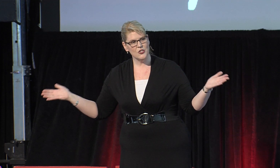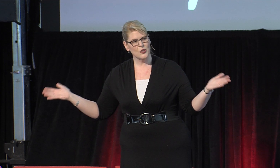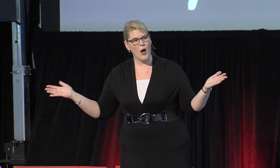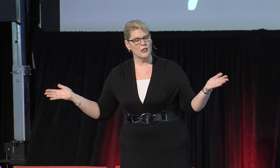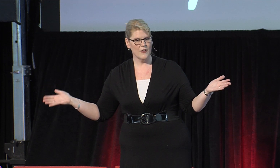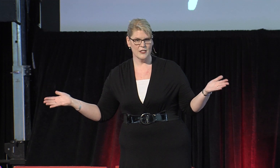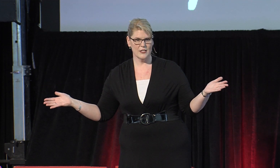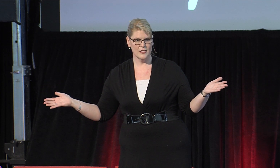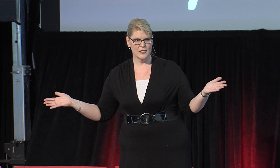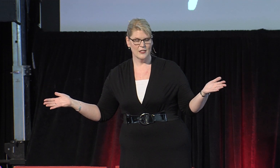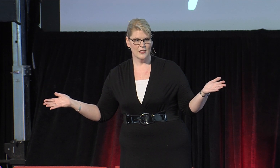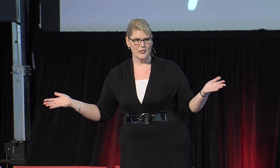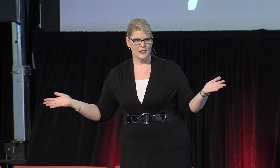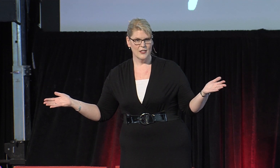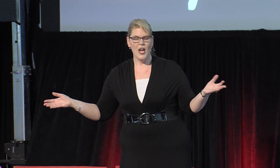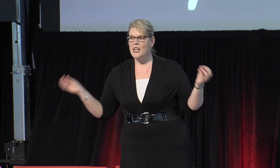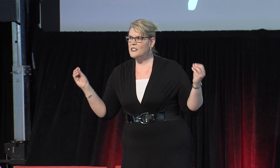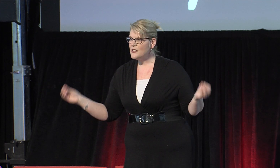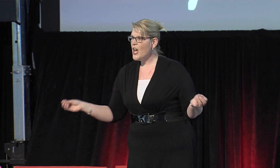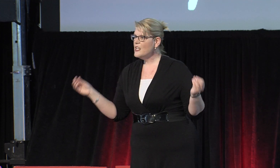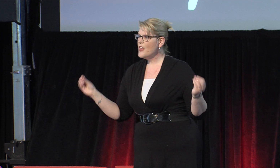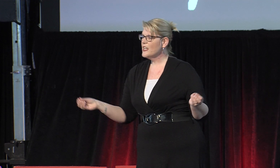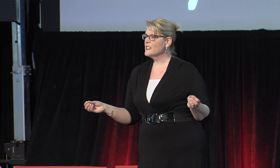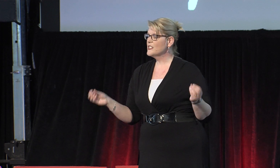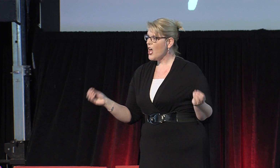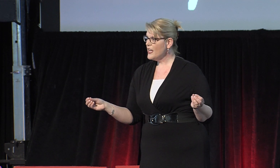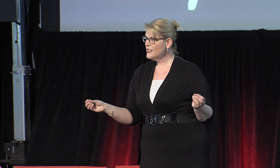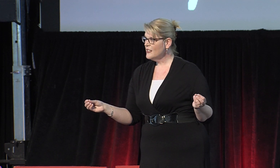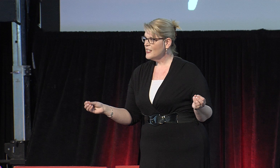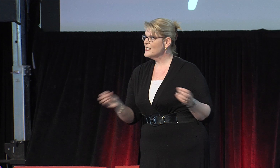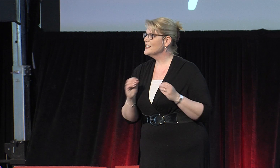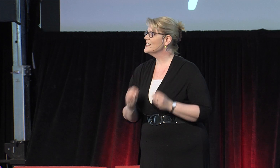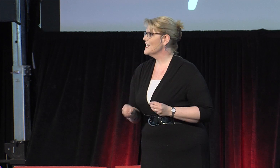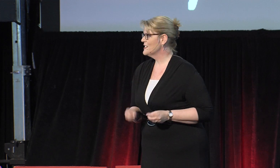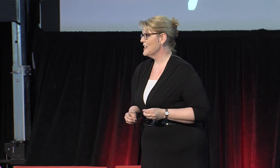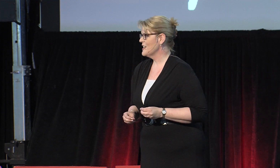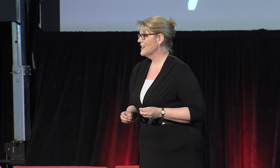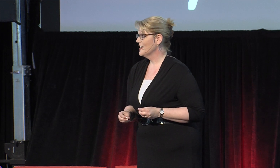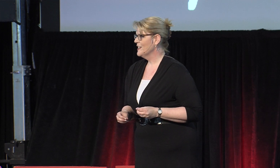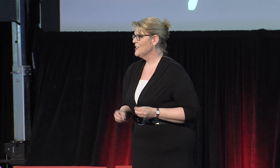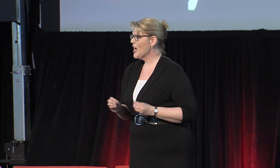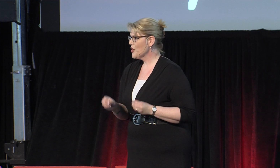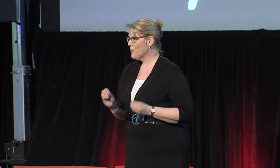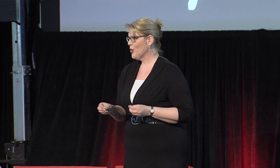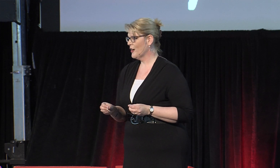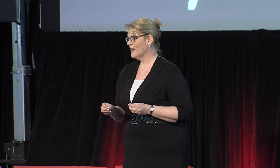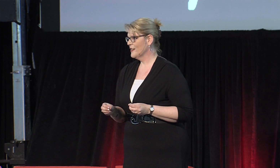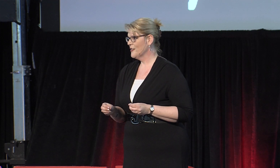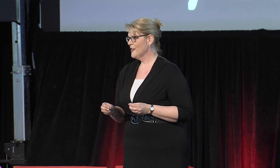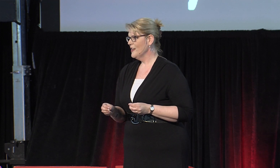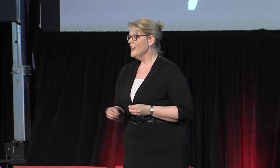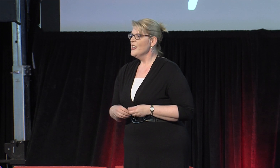second nature to all of us? A society that can sign is a necessity, not a